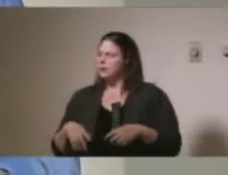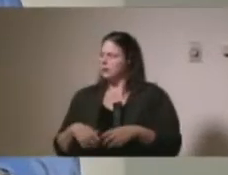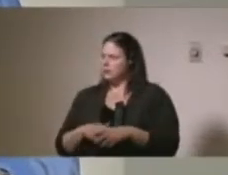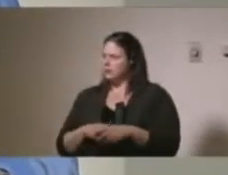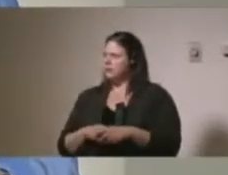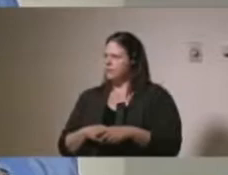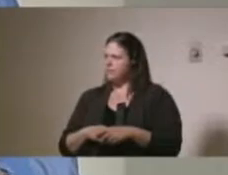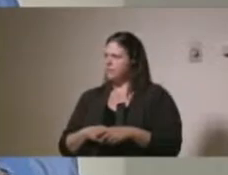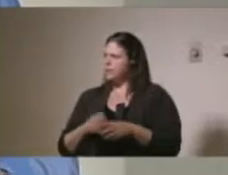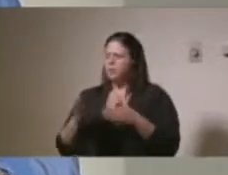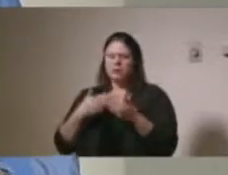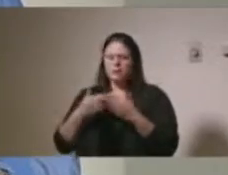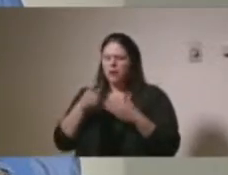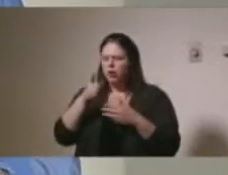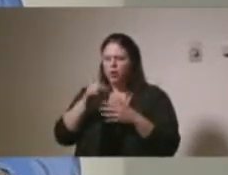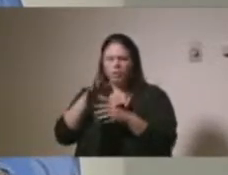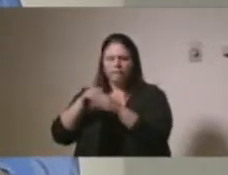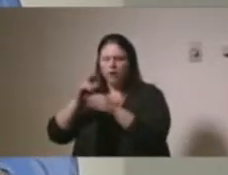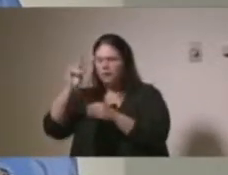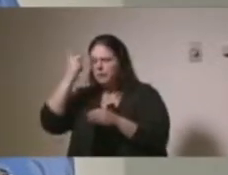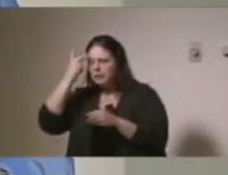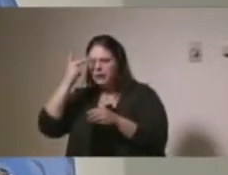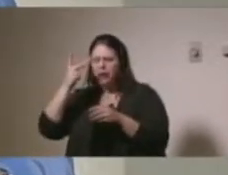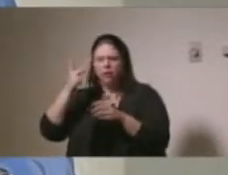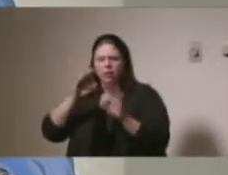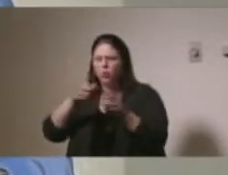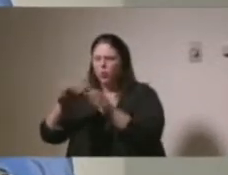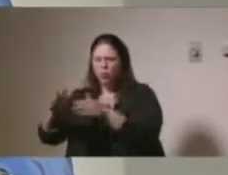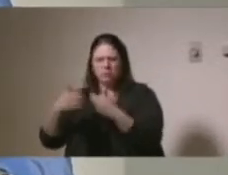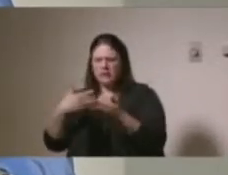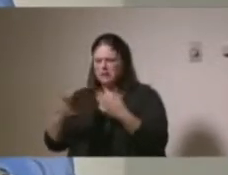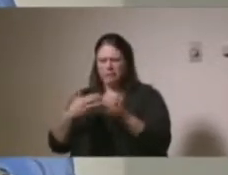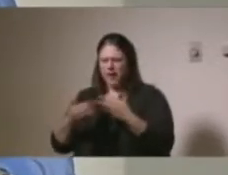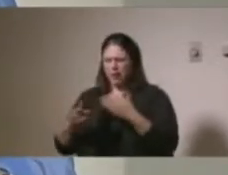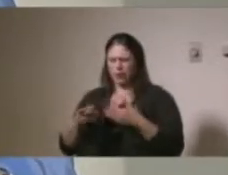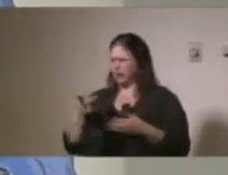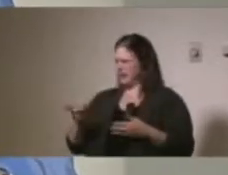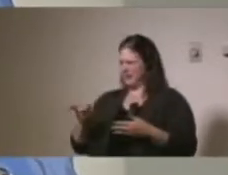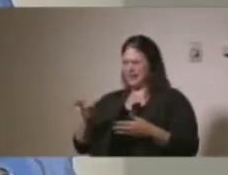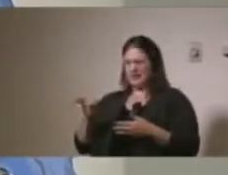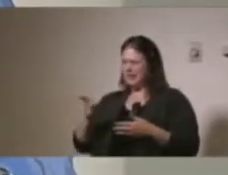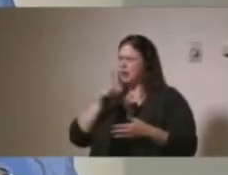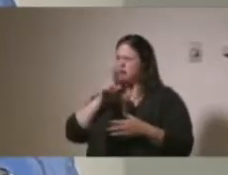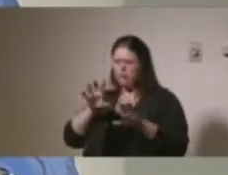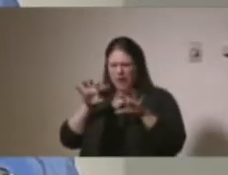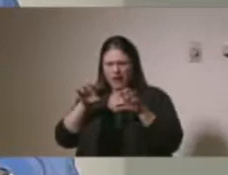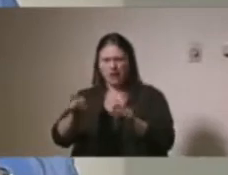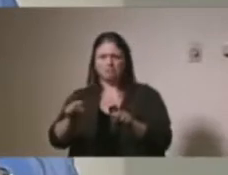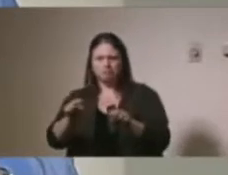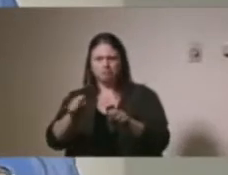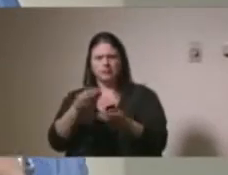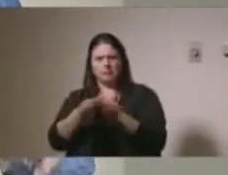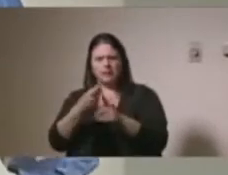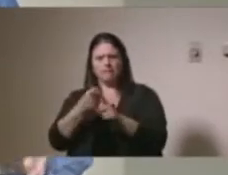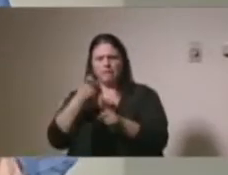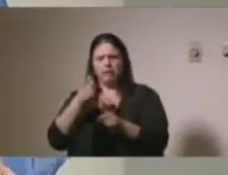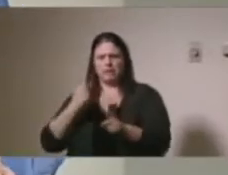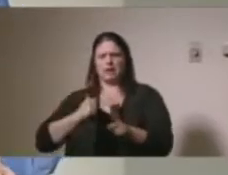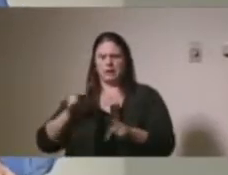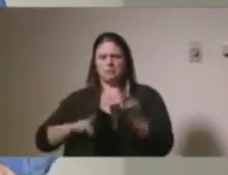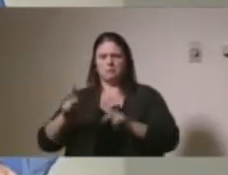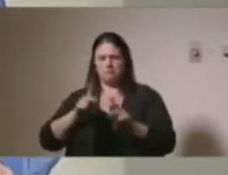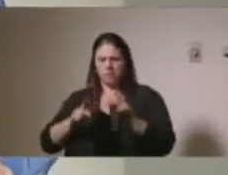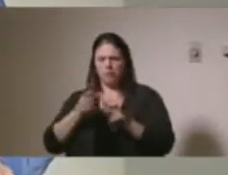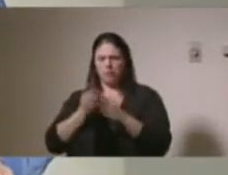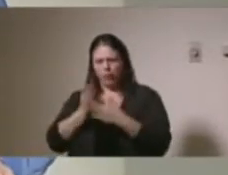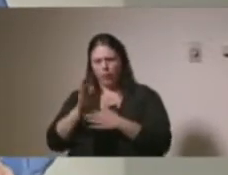much these organizations or institutions are harvesting the Canadian public. The reality is, and just a